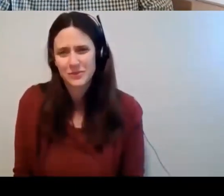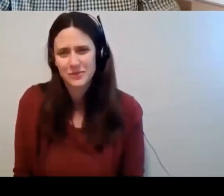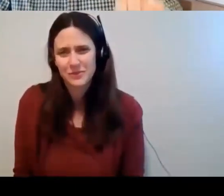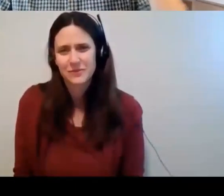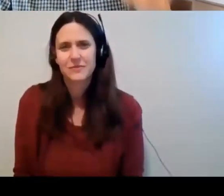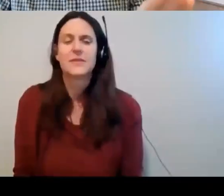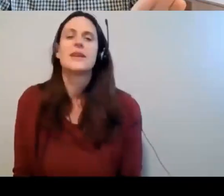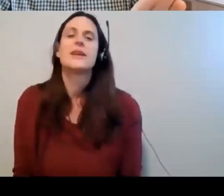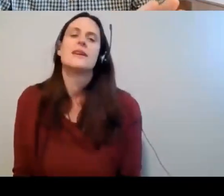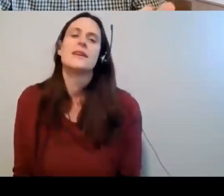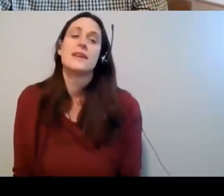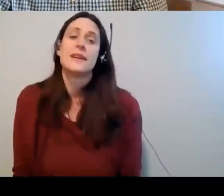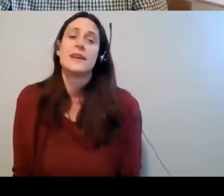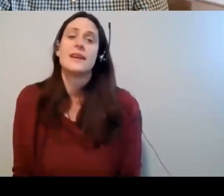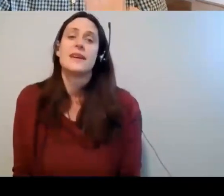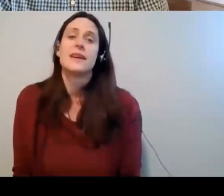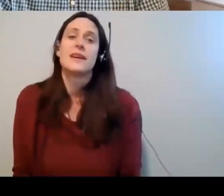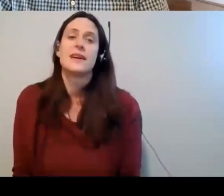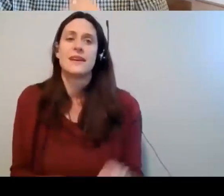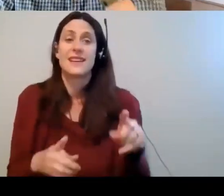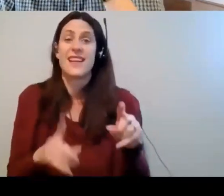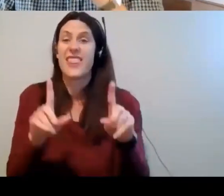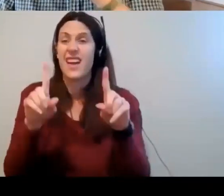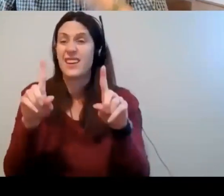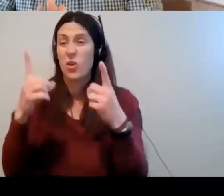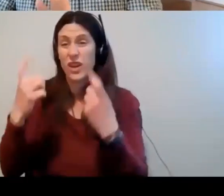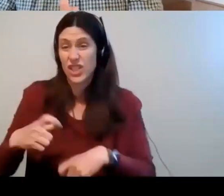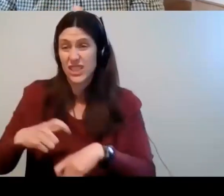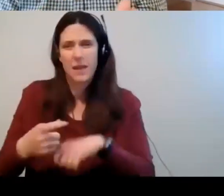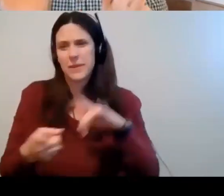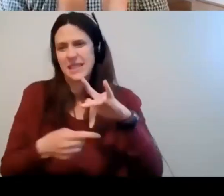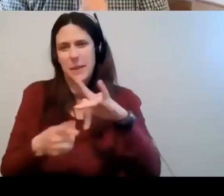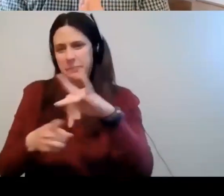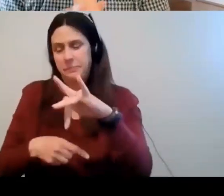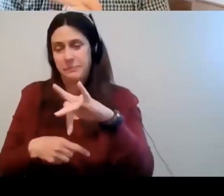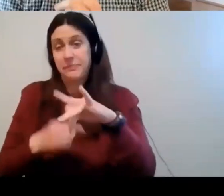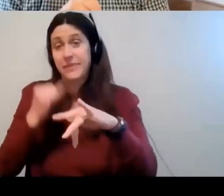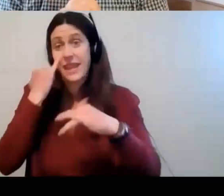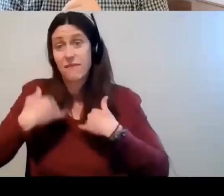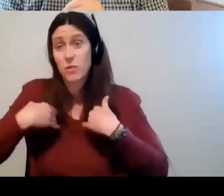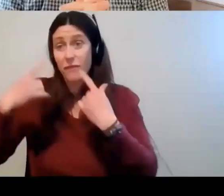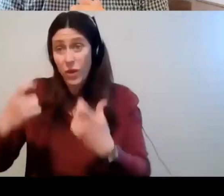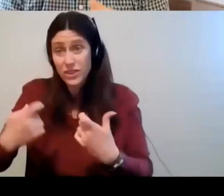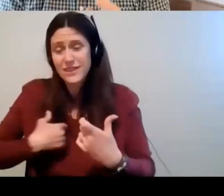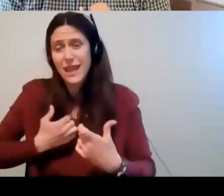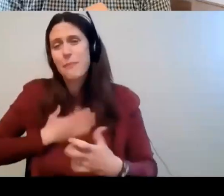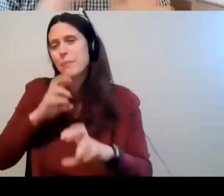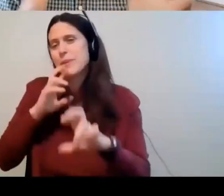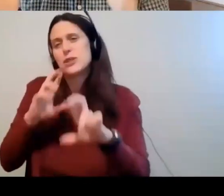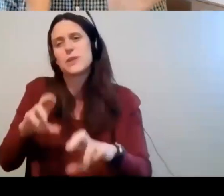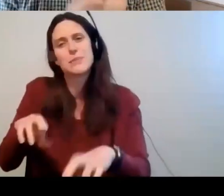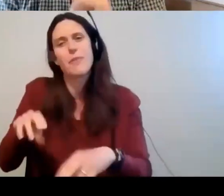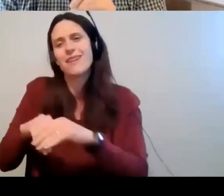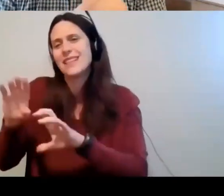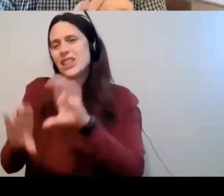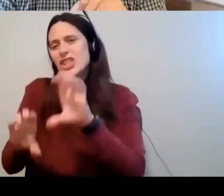skip this bout of question asking. If you have questions, I'm happy to try to respond to them in the chat